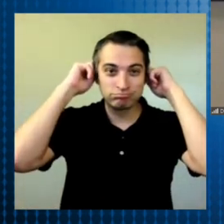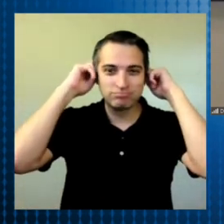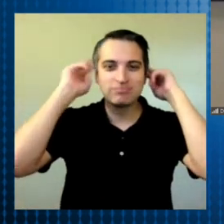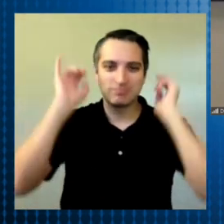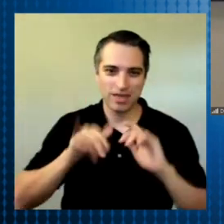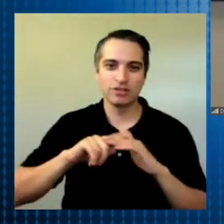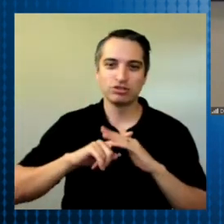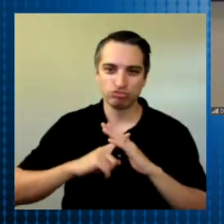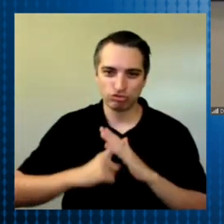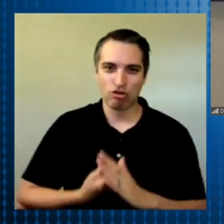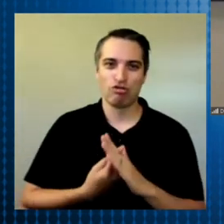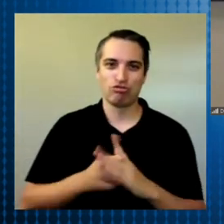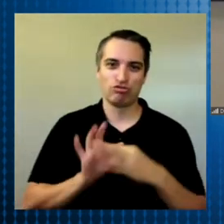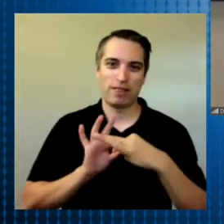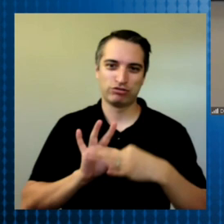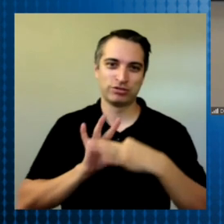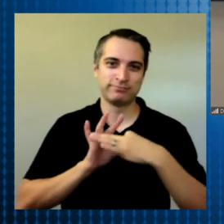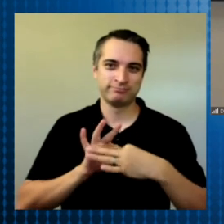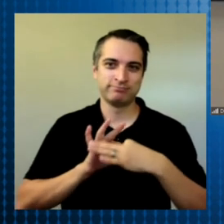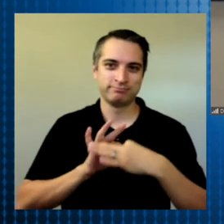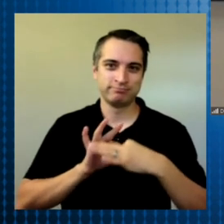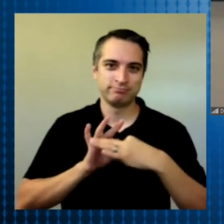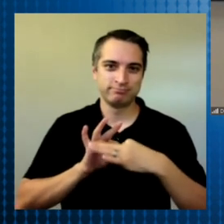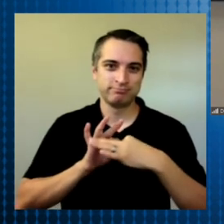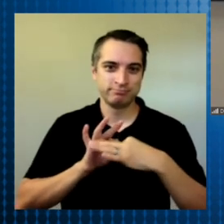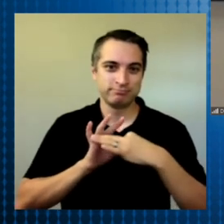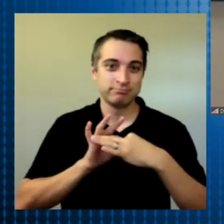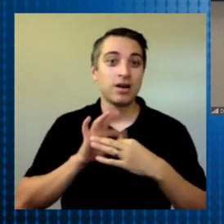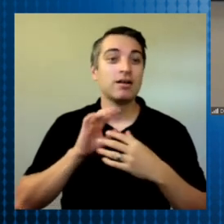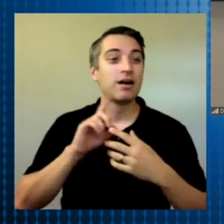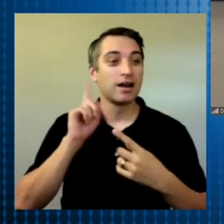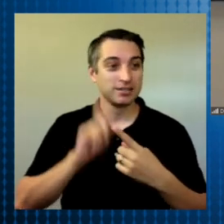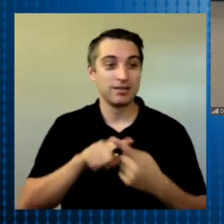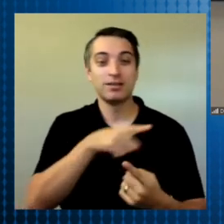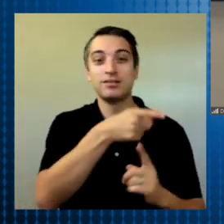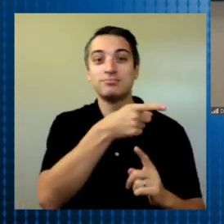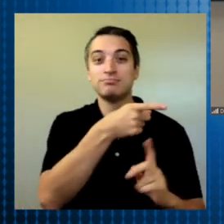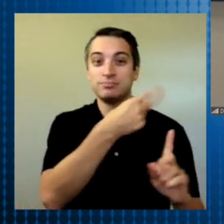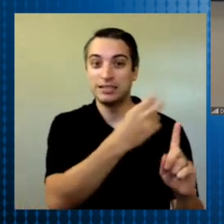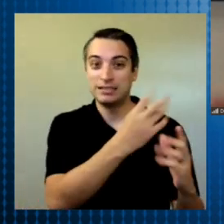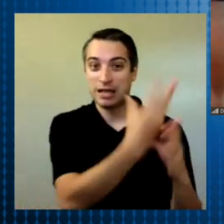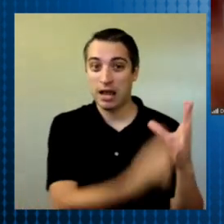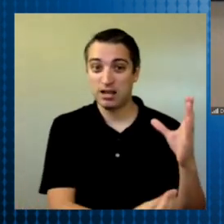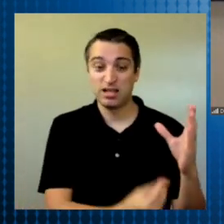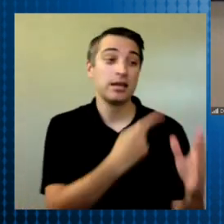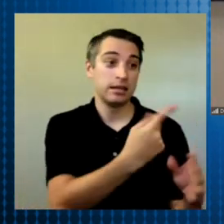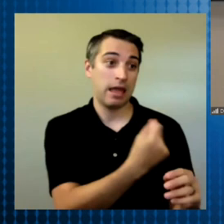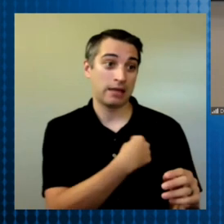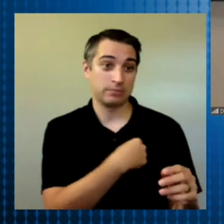relationship with him that lasted until the day he died. And he had asked me to speak at his funeral, and I didn't know this. I went